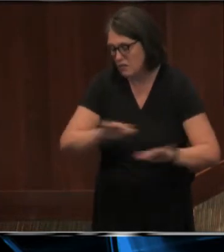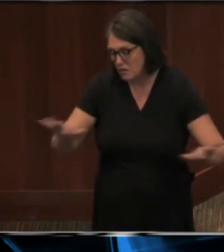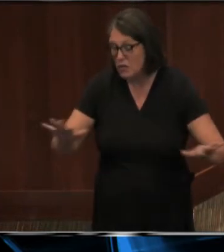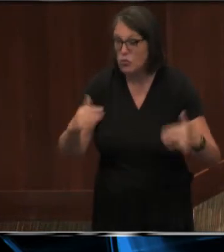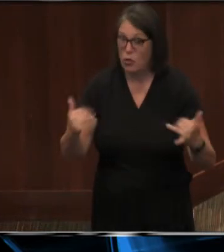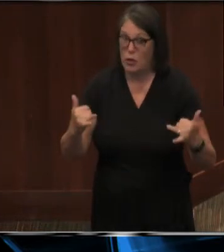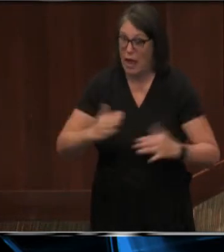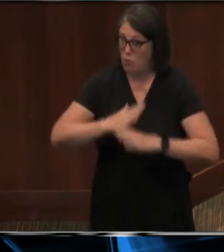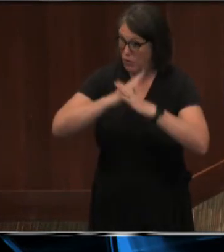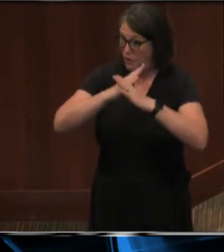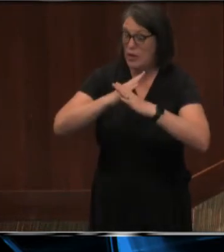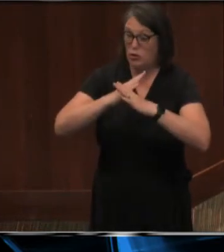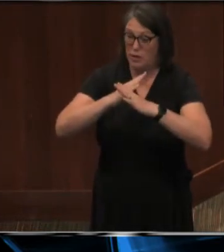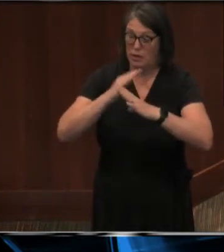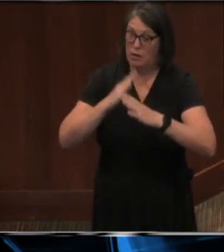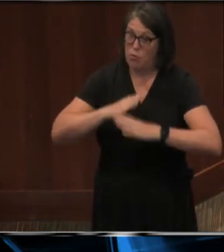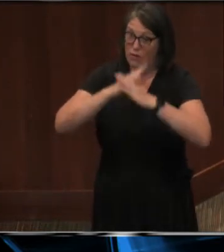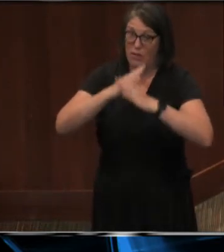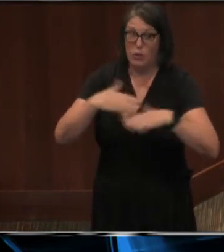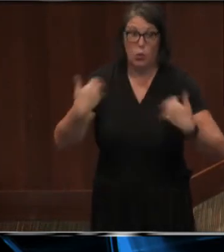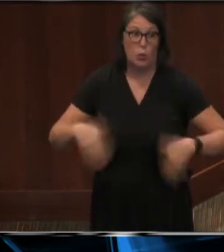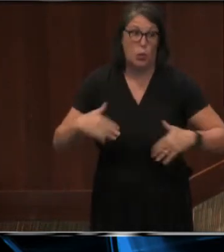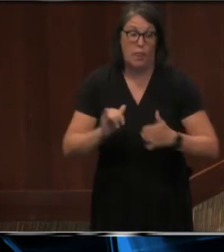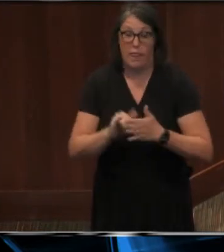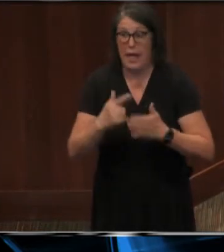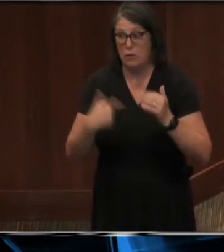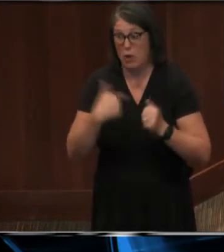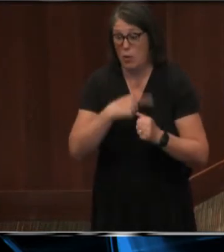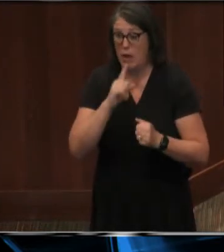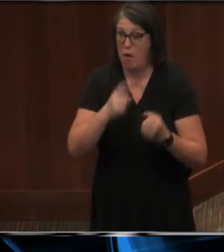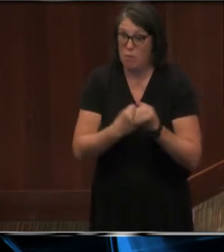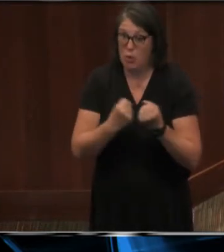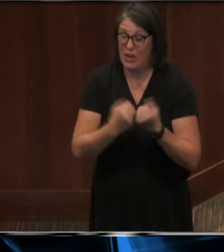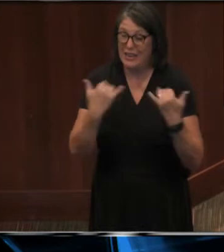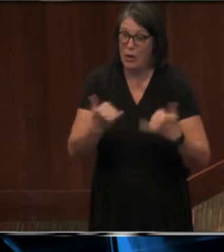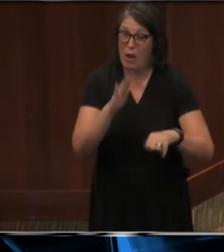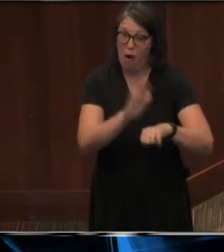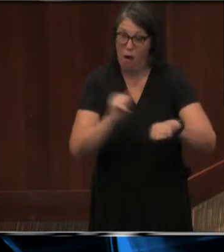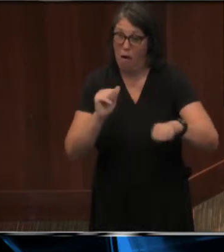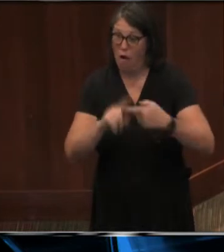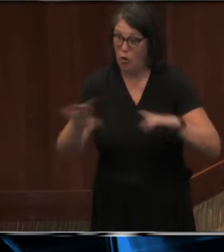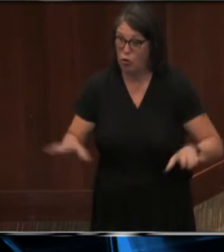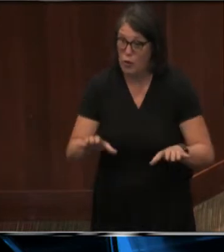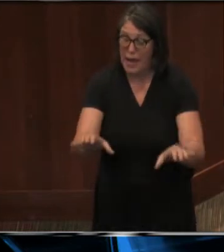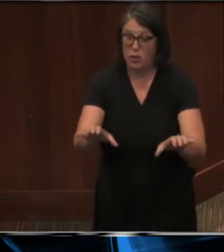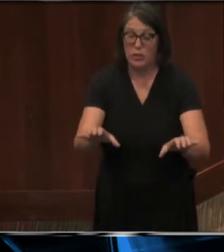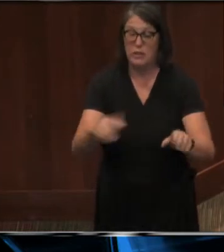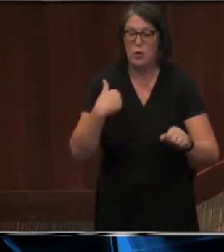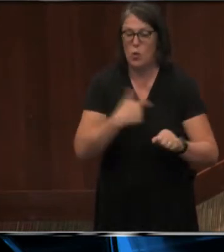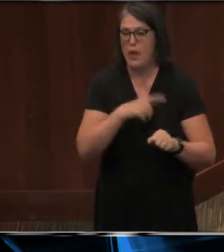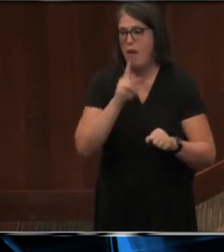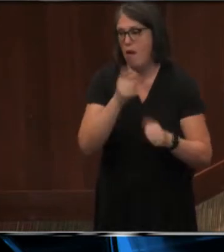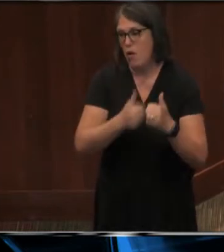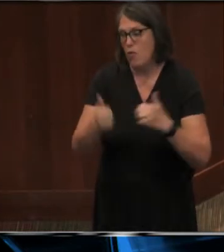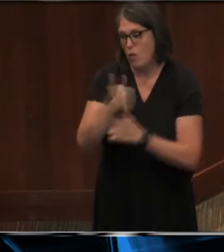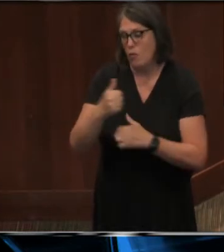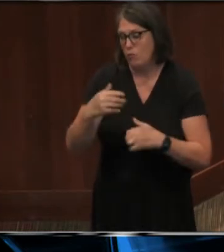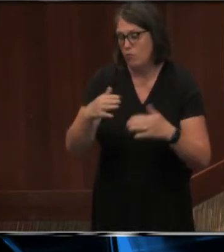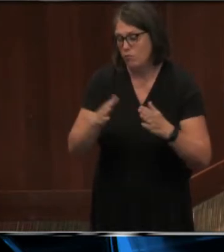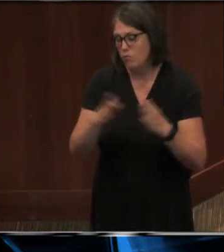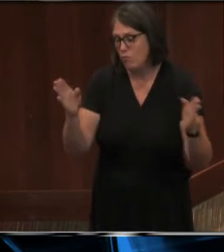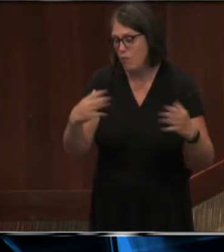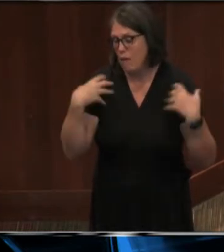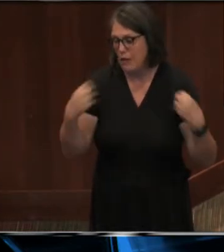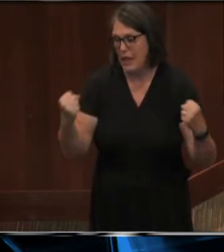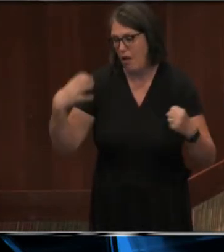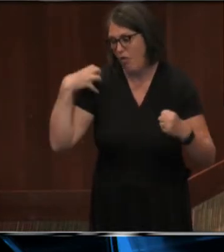because that's our big tool. That is what we are promoting, and this is our call to action as your public health officers and team. We